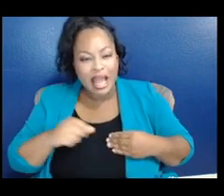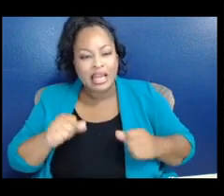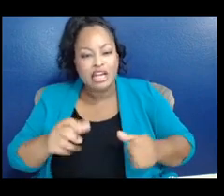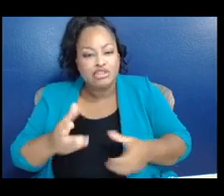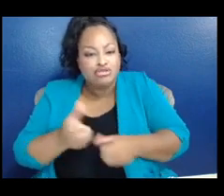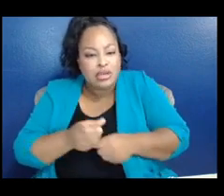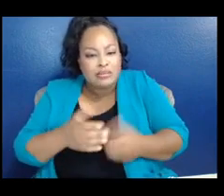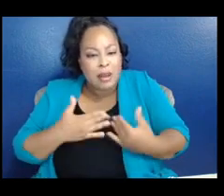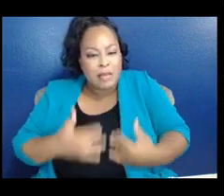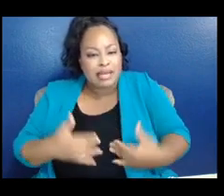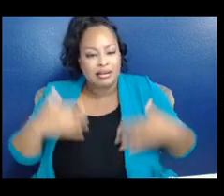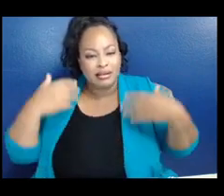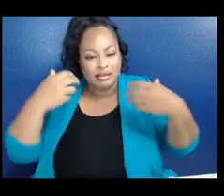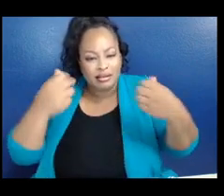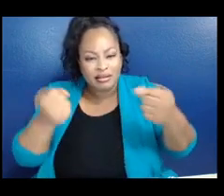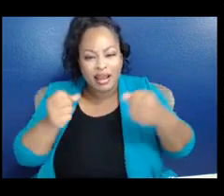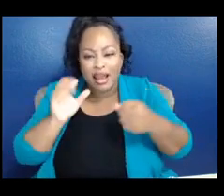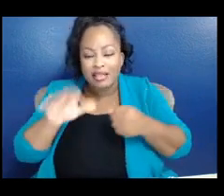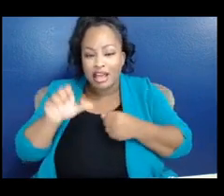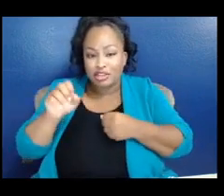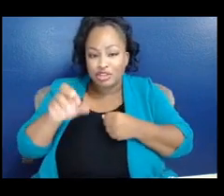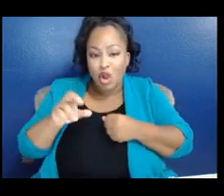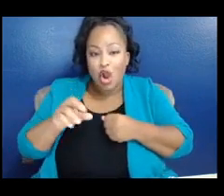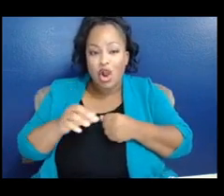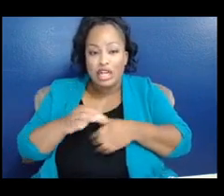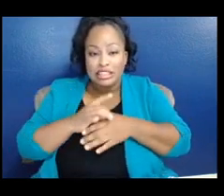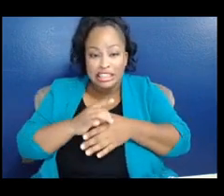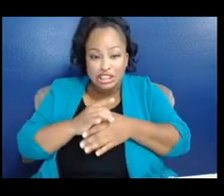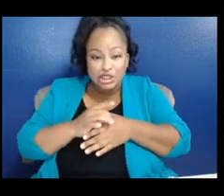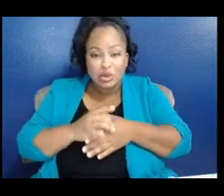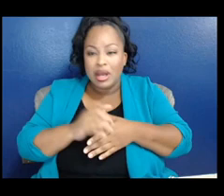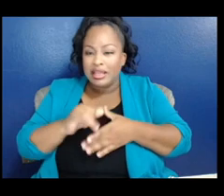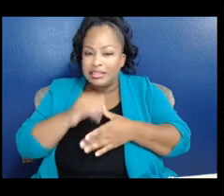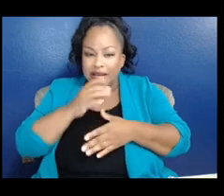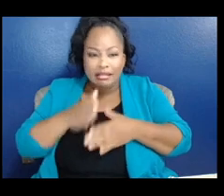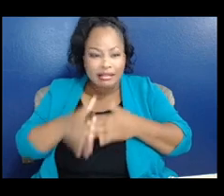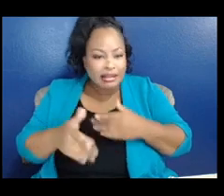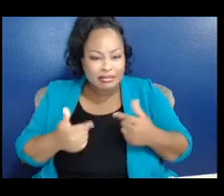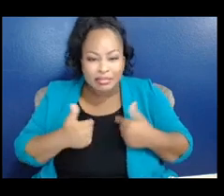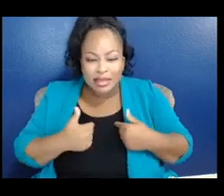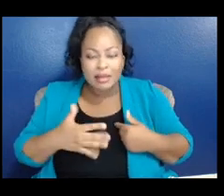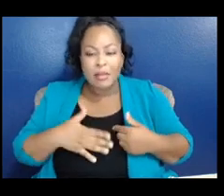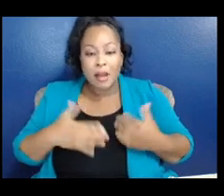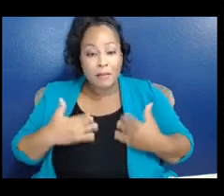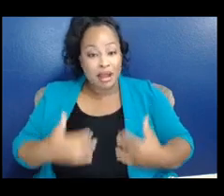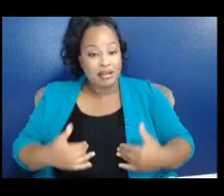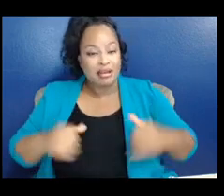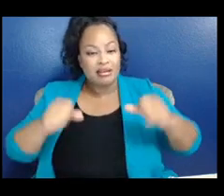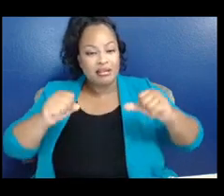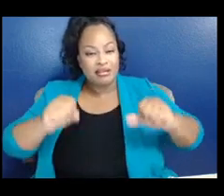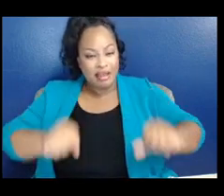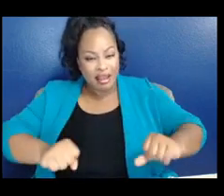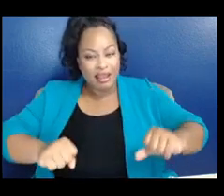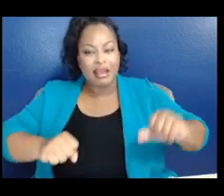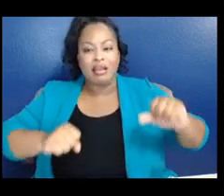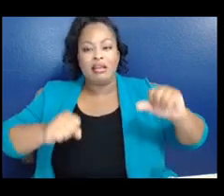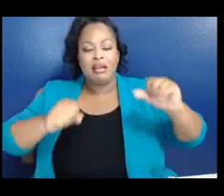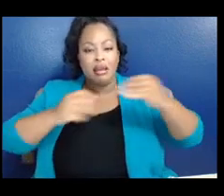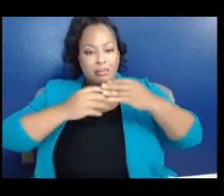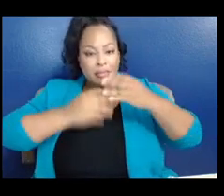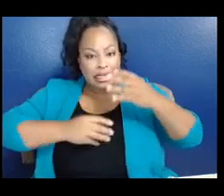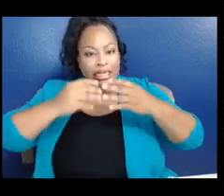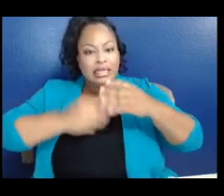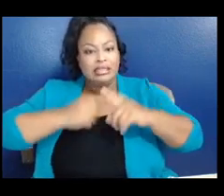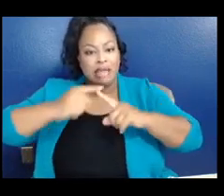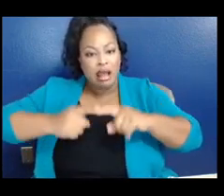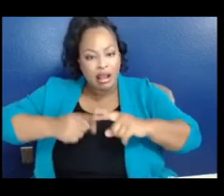heal. The scar tissue, these adhesions is not the end of me. My body can cyclically bleed every month and it doesn't